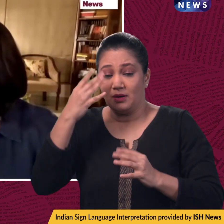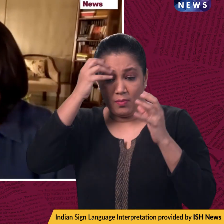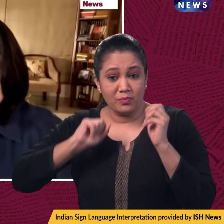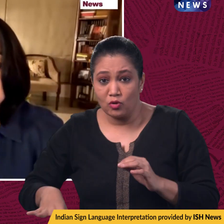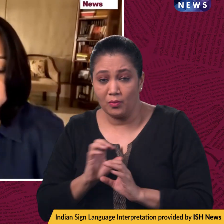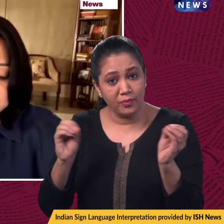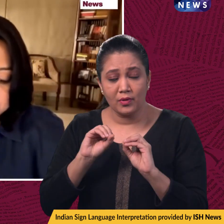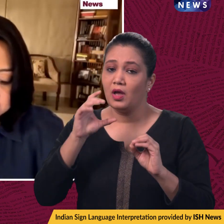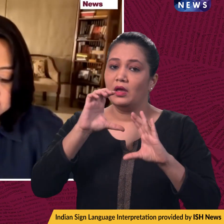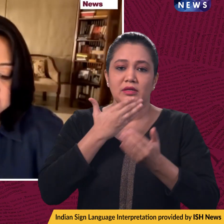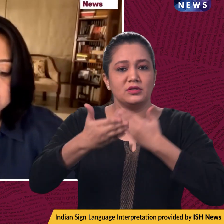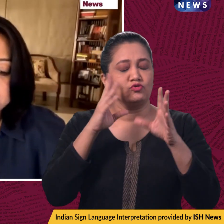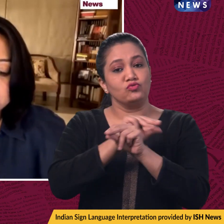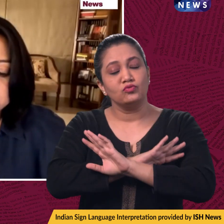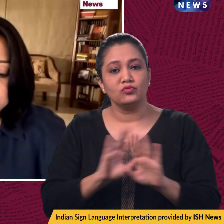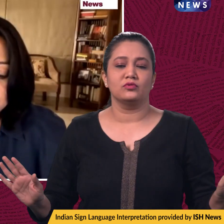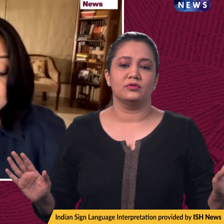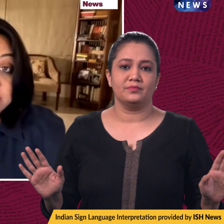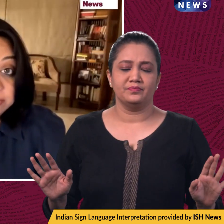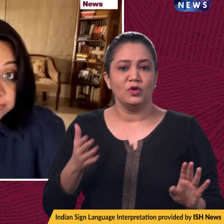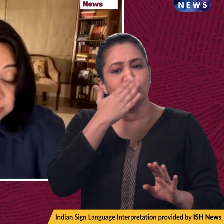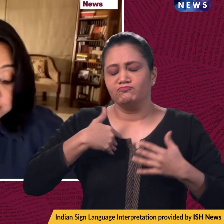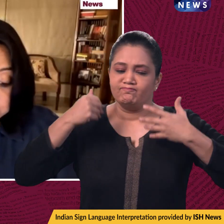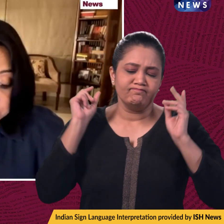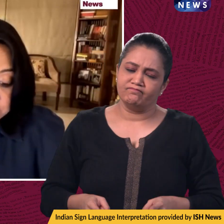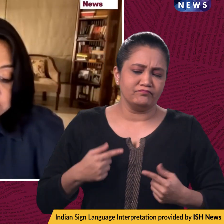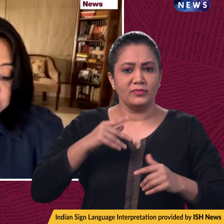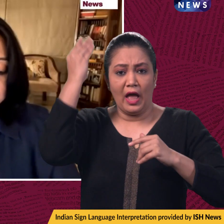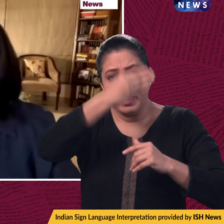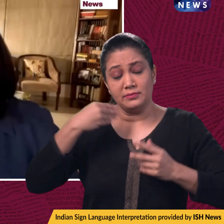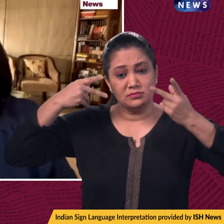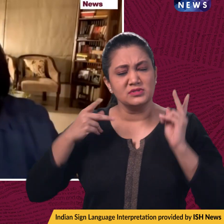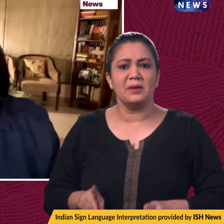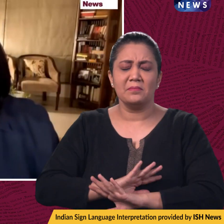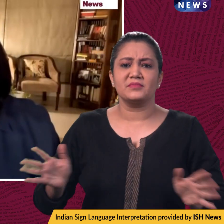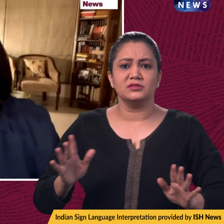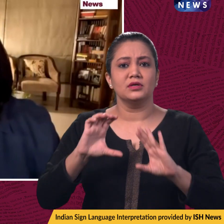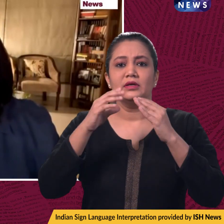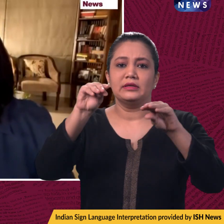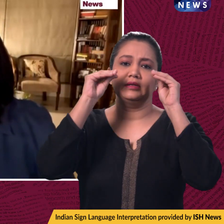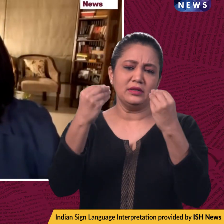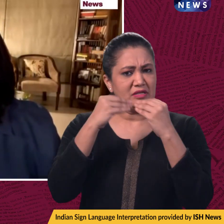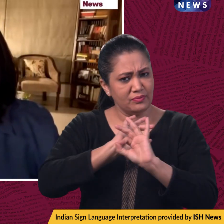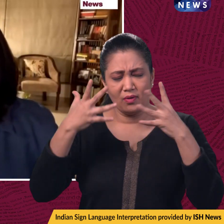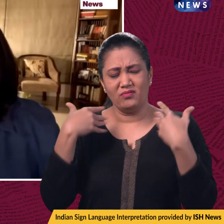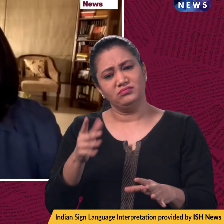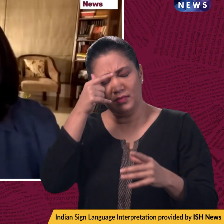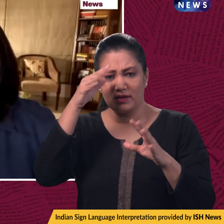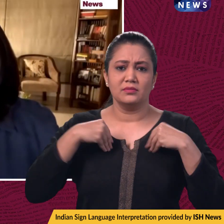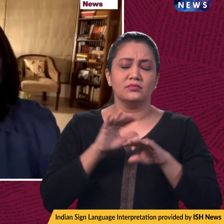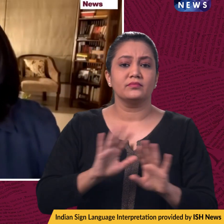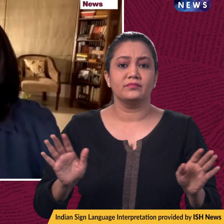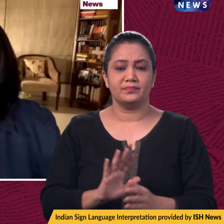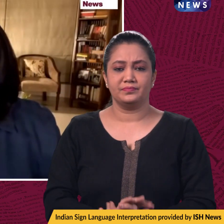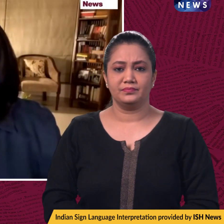hijab, they would not have any classes. The students remained firm that they would not take off their hijab, and so they had no classes that day.